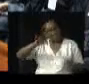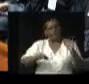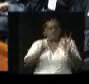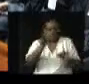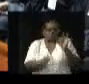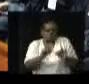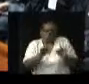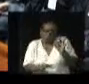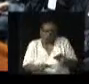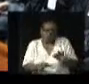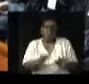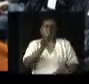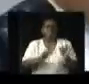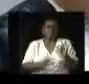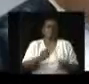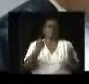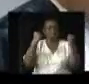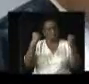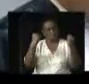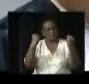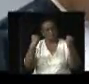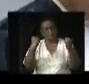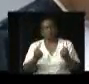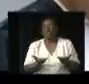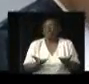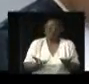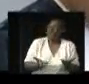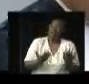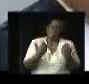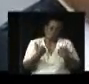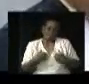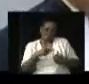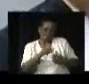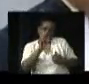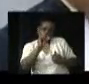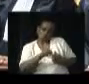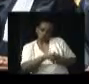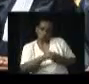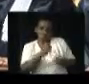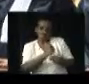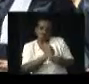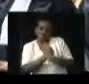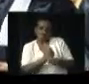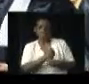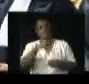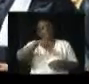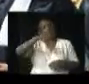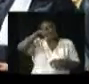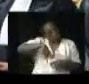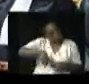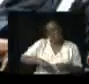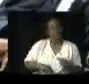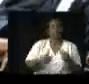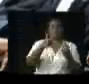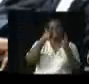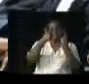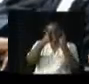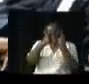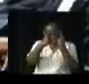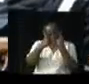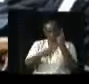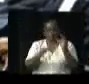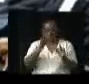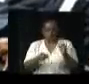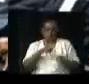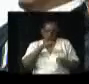total judiciary. After the heavy understaffing at the office of the prosecutor, the court has now